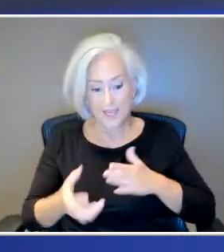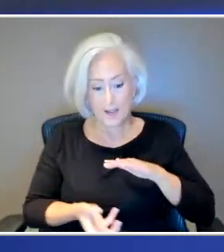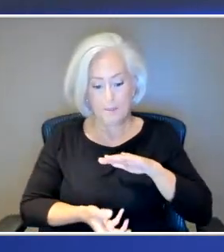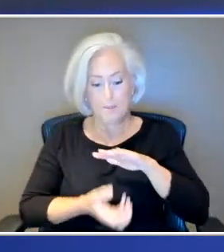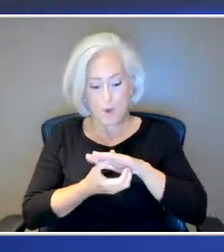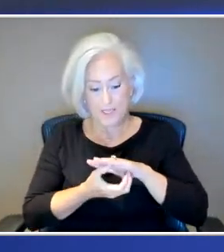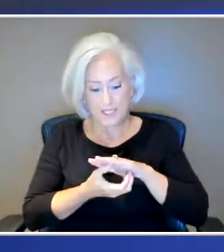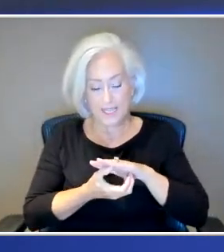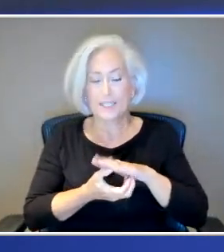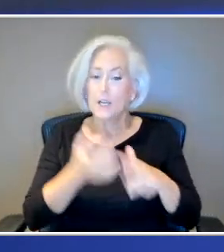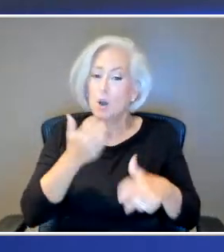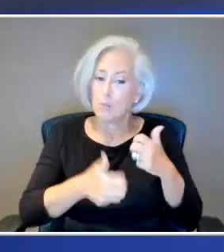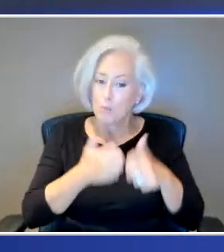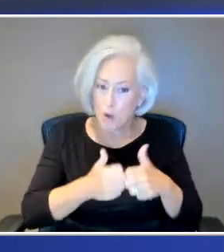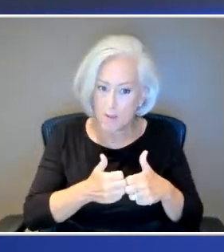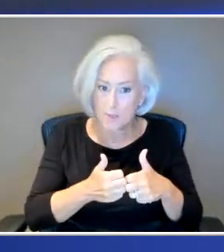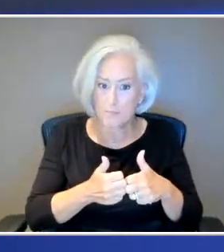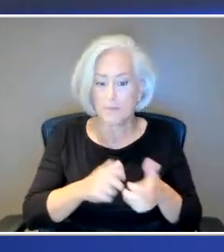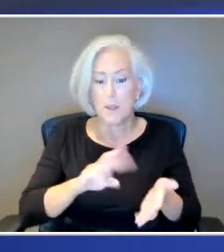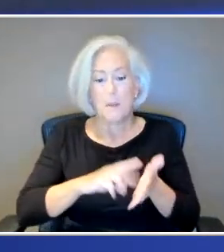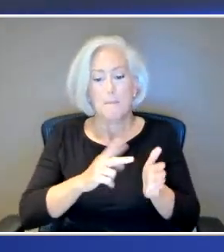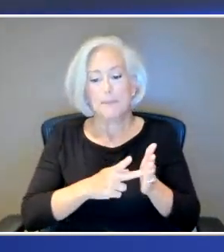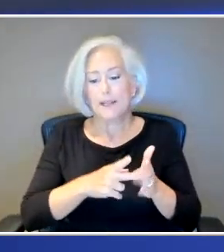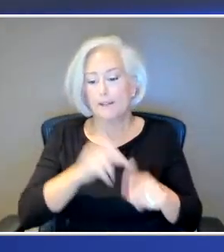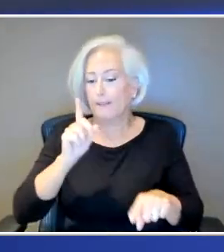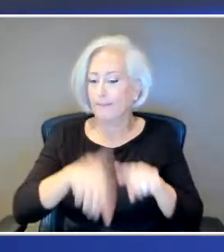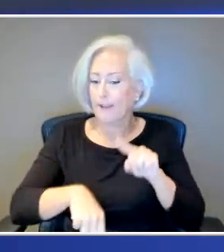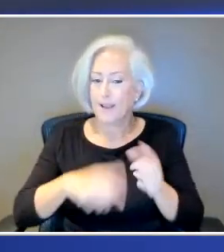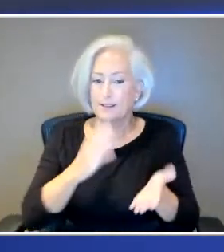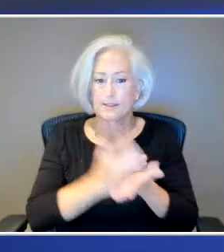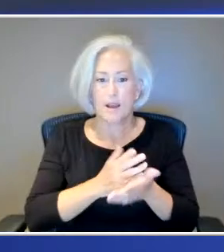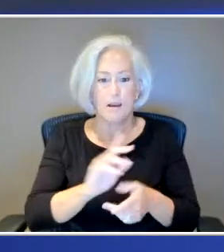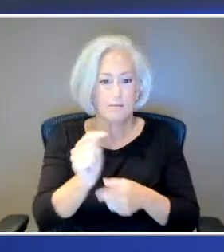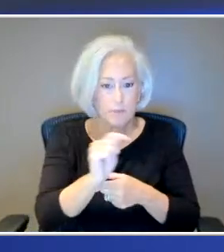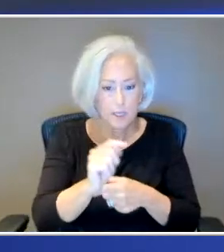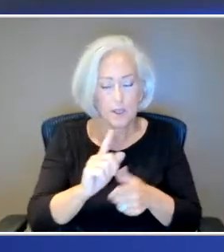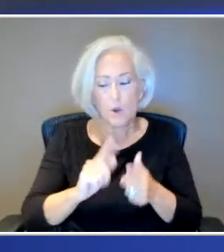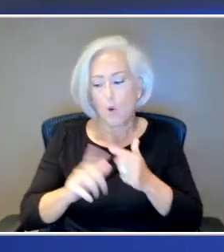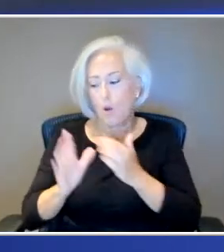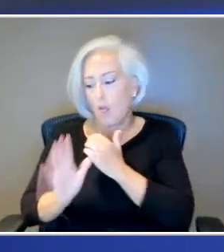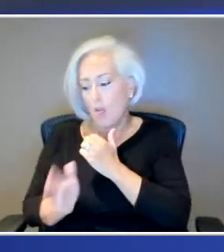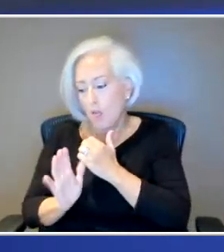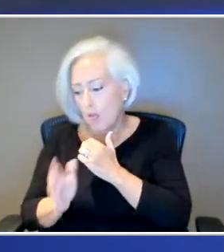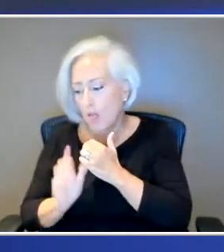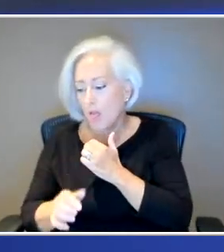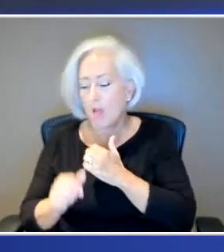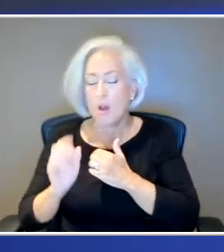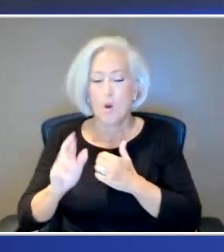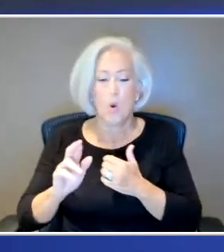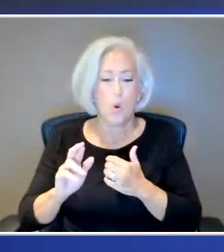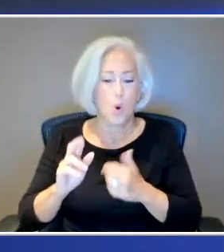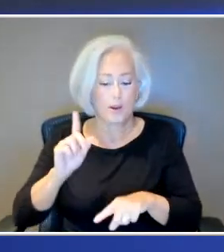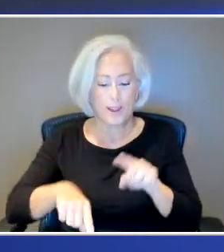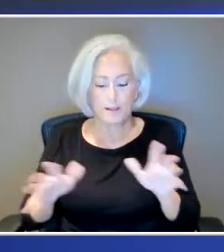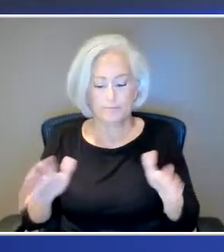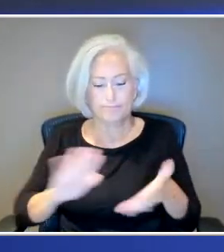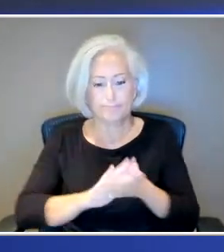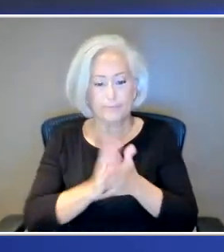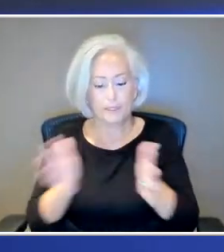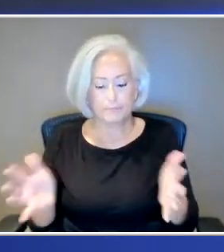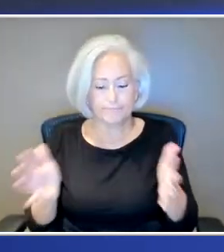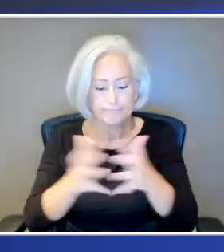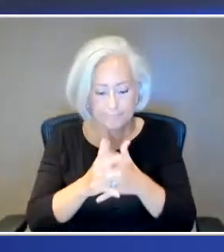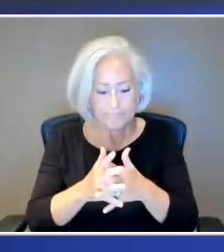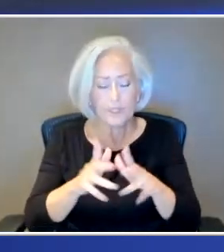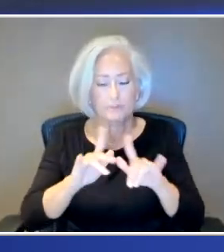erectile dysfunction, loss of fertility if you're young enough. And so there are a lot of implications to taking out the prostate. And we have